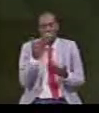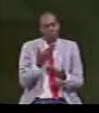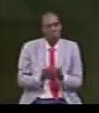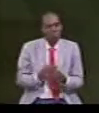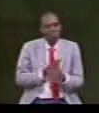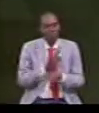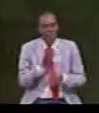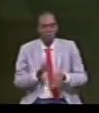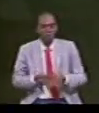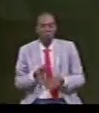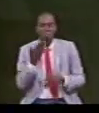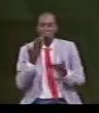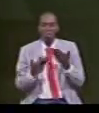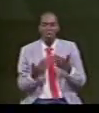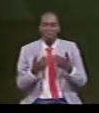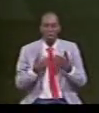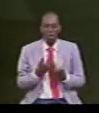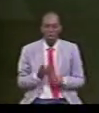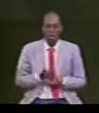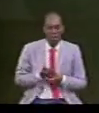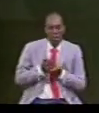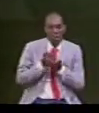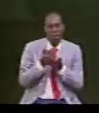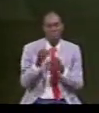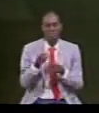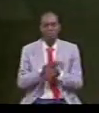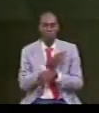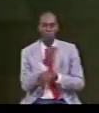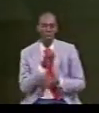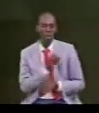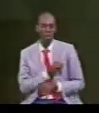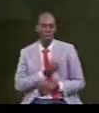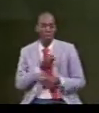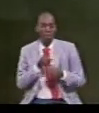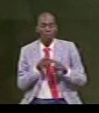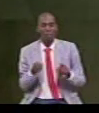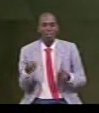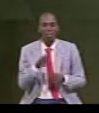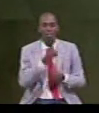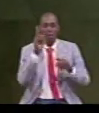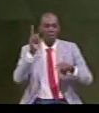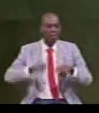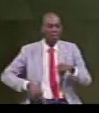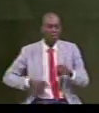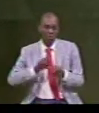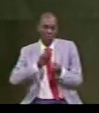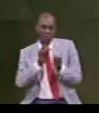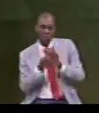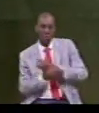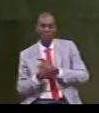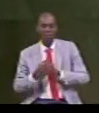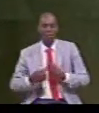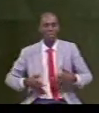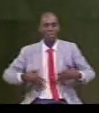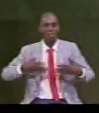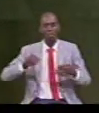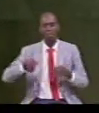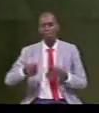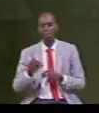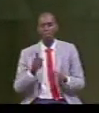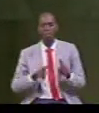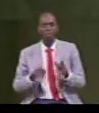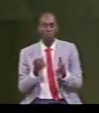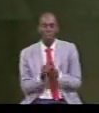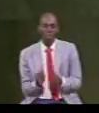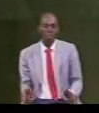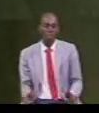helpful attitude, but they could not transform the lives of all the people that came across